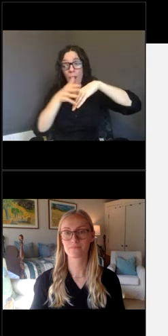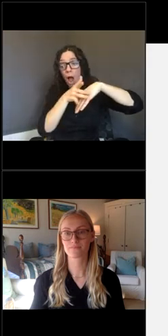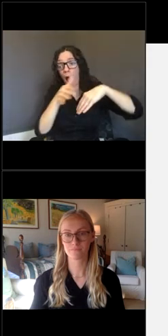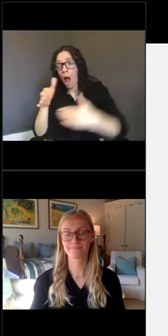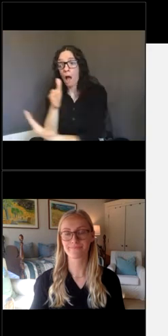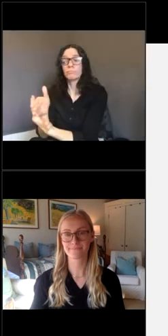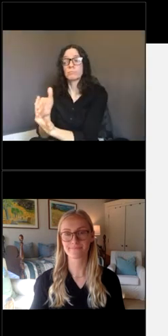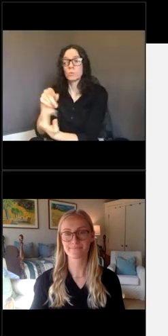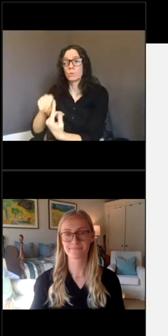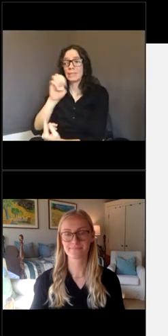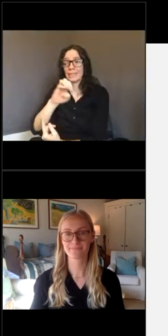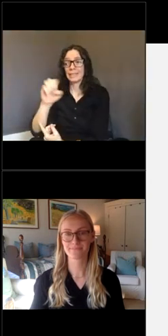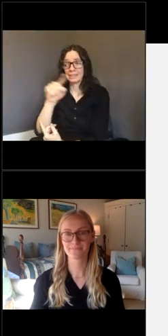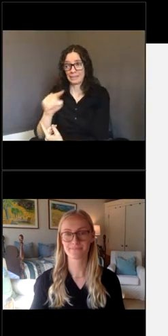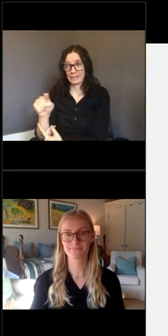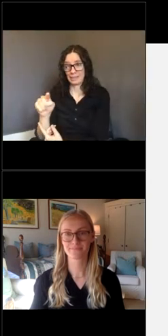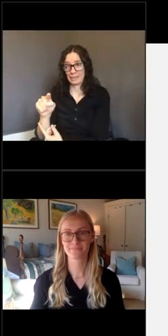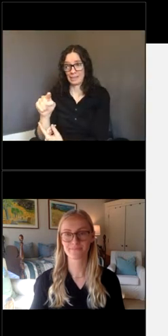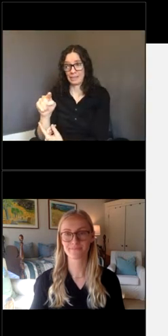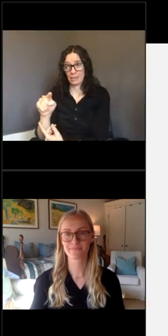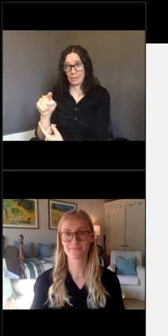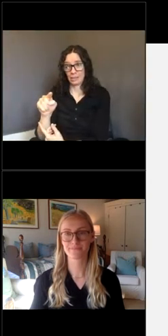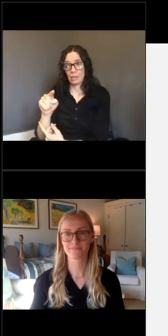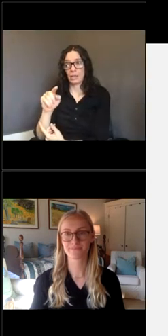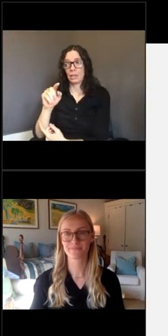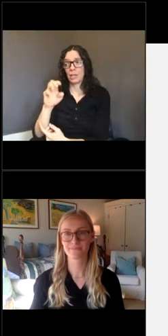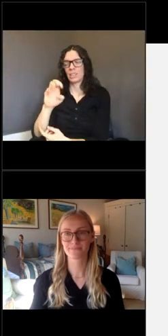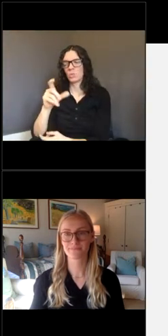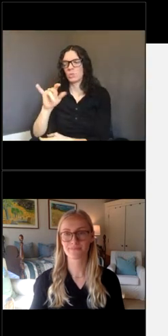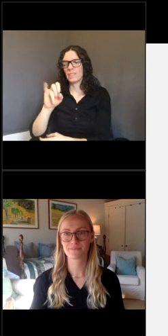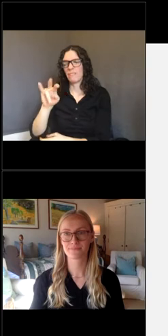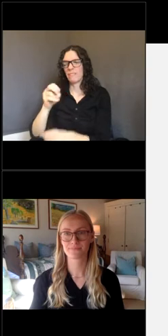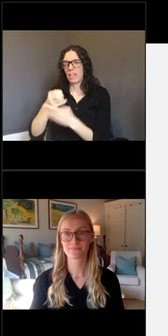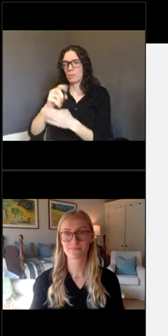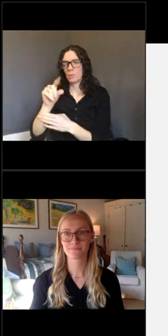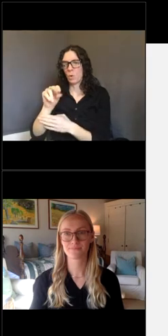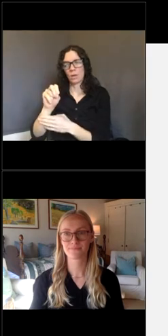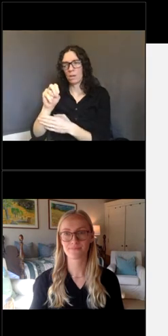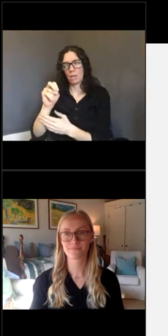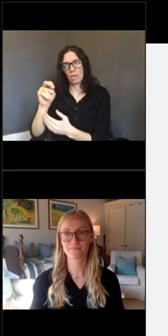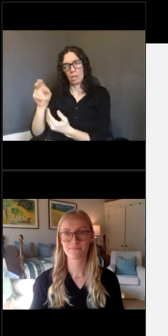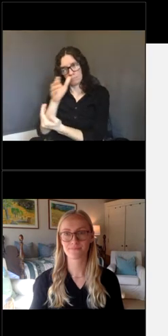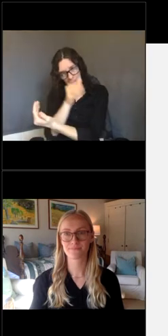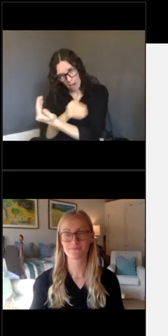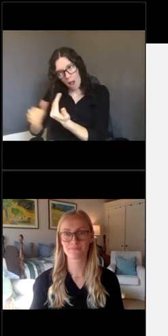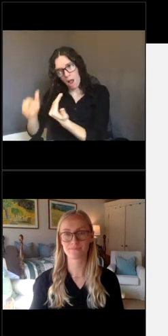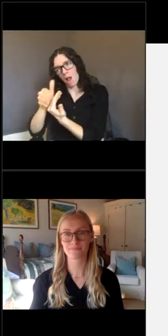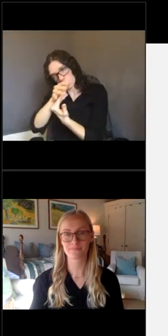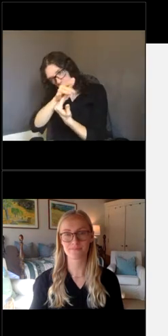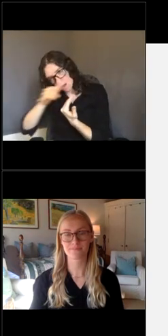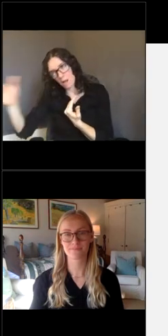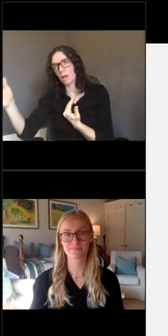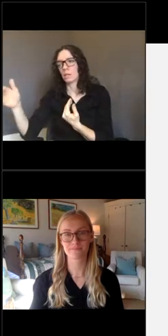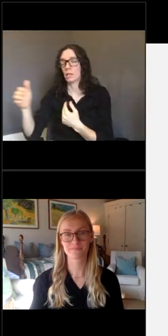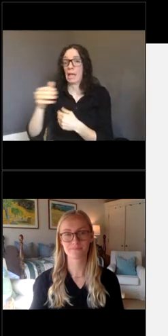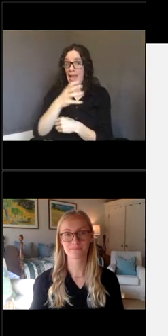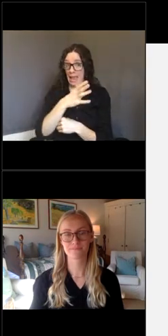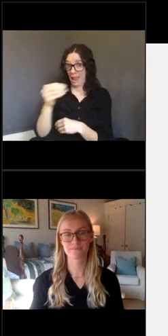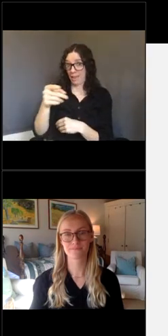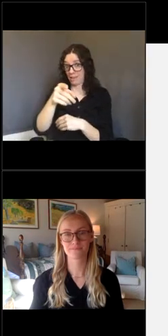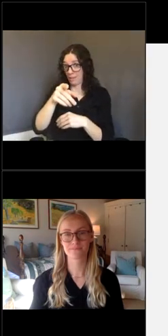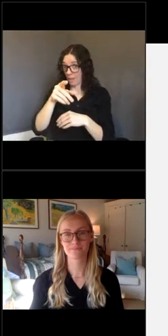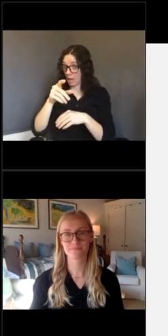deep sea, which is what we're trying to show in that illustration. Then it also works through the life cycle of